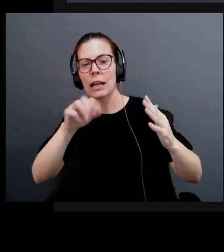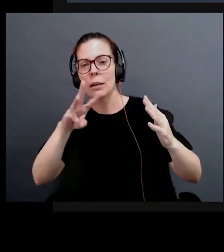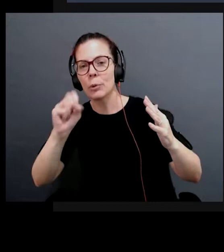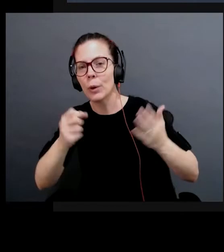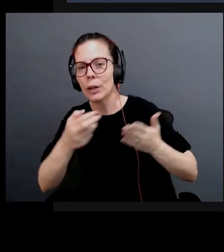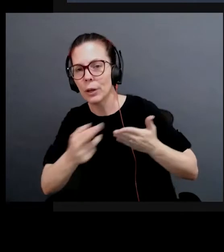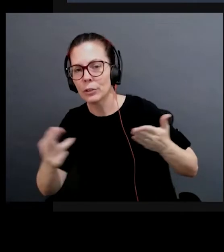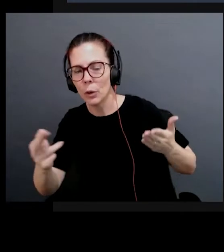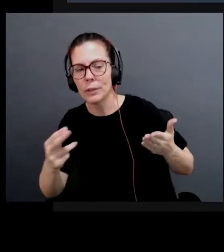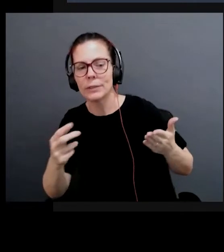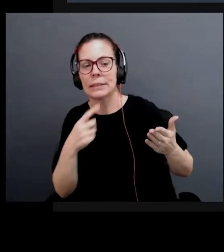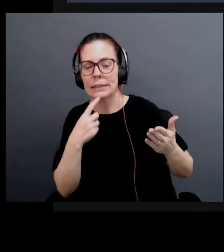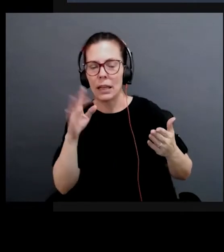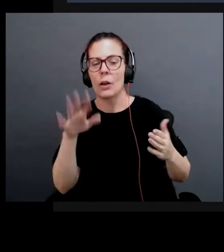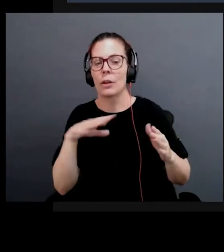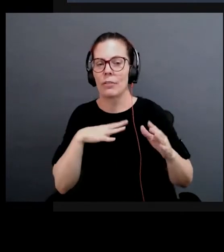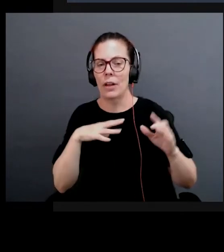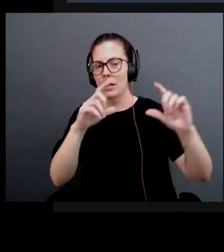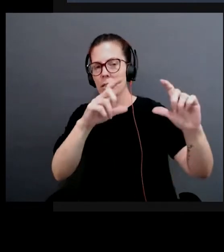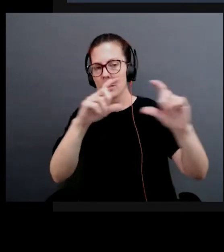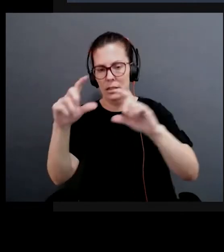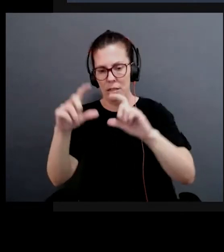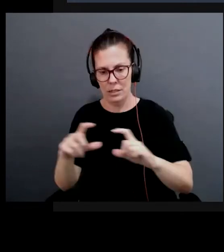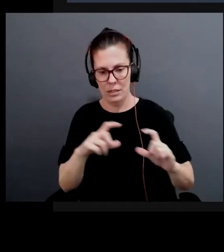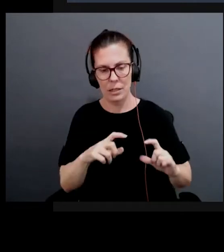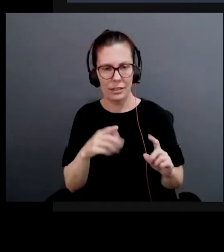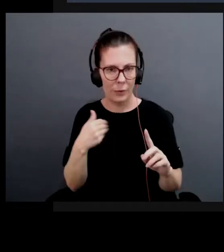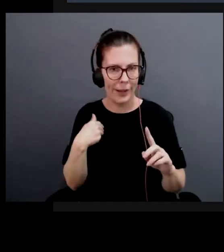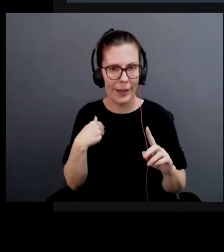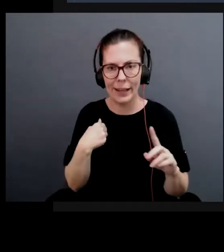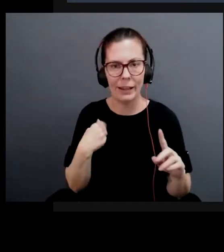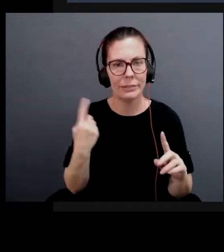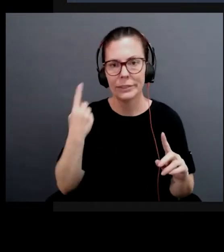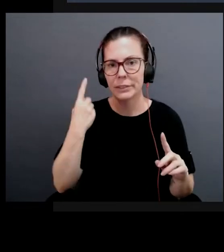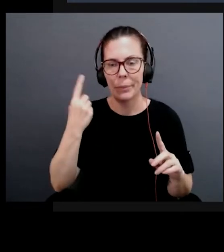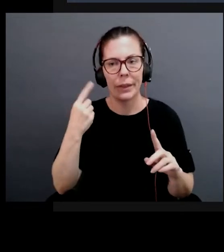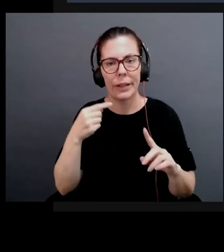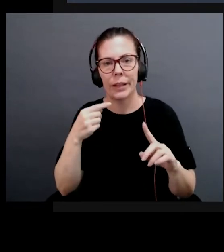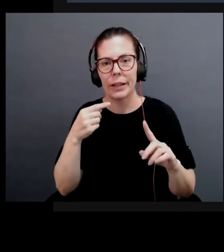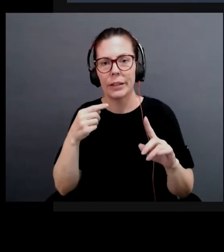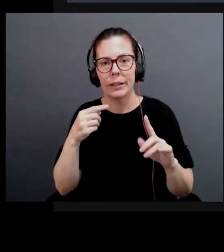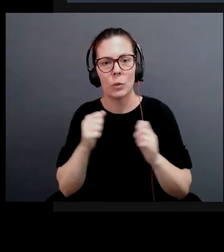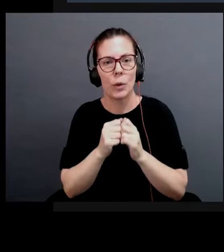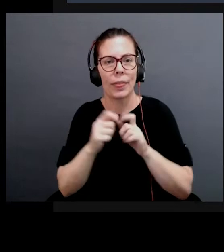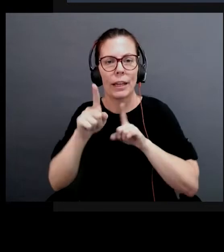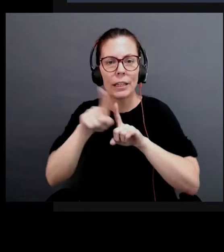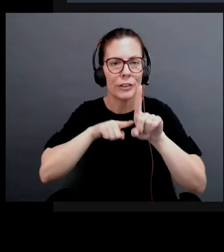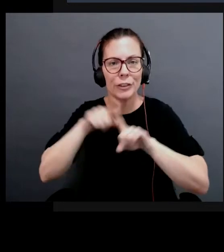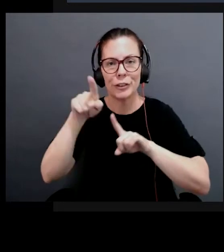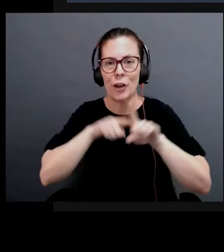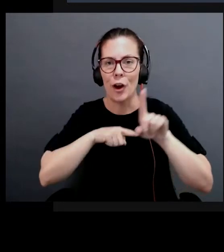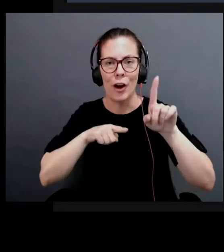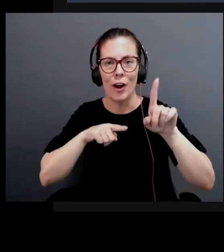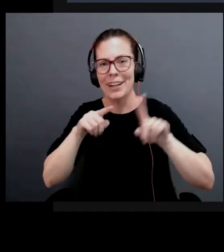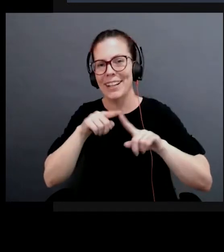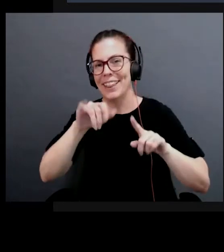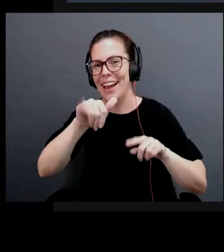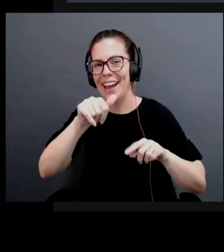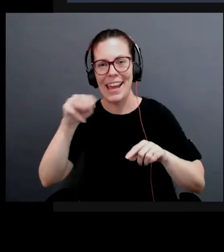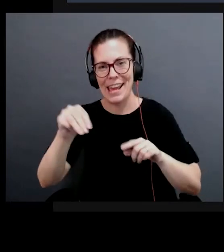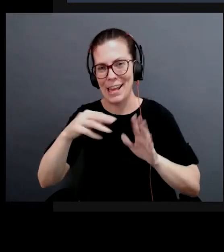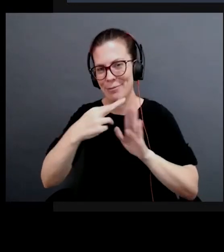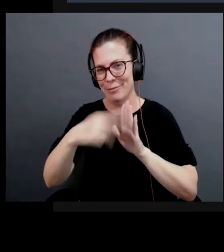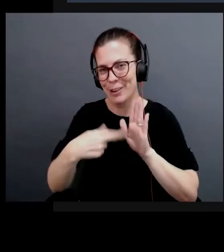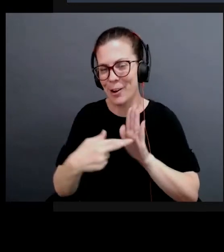being able to say, okay, do I have anything that has a star in an IAM role, something like that? We all